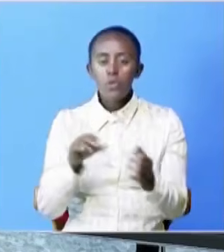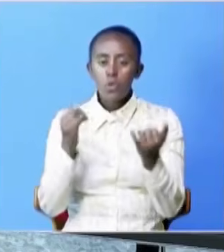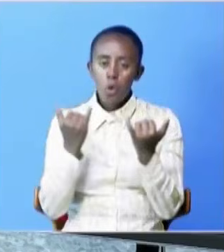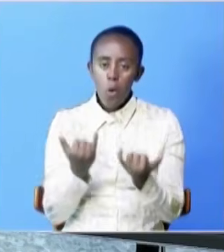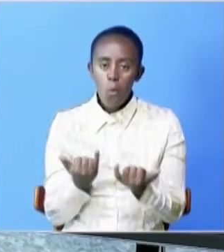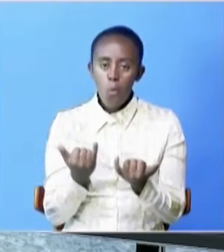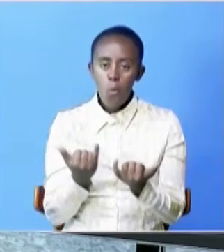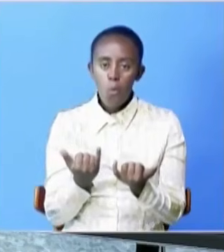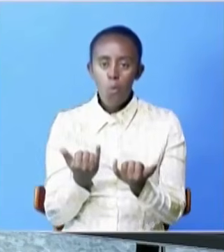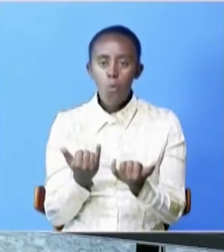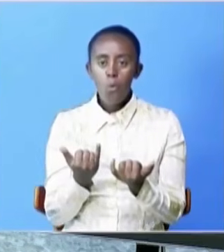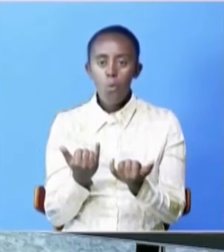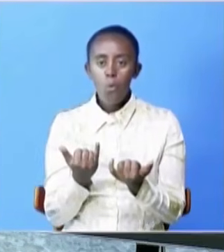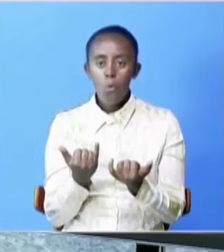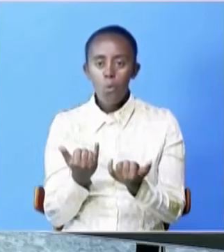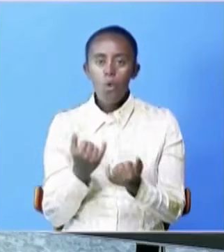now,